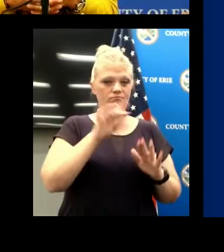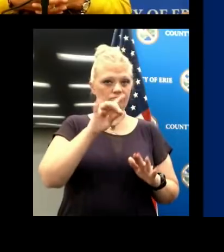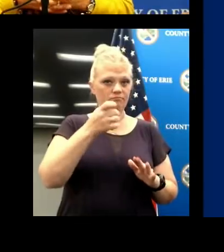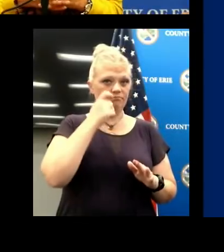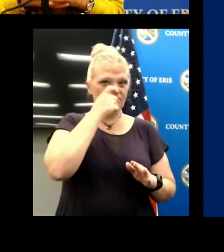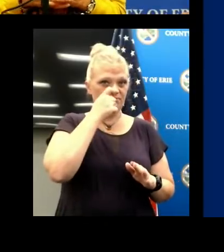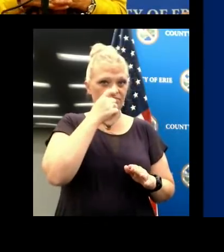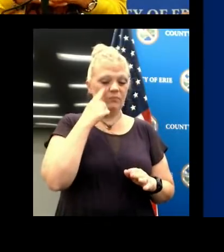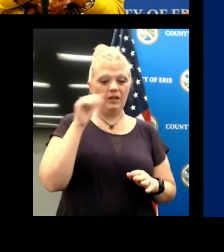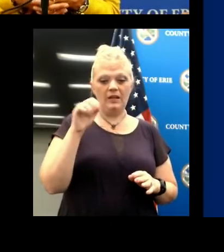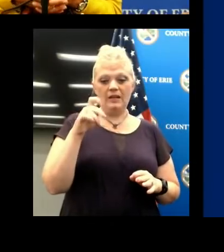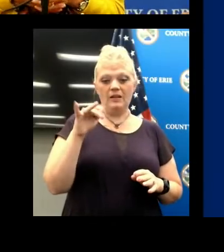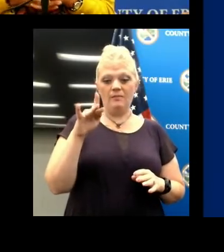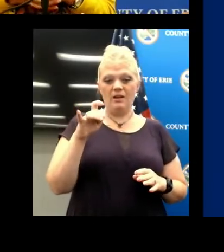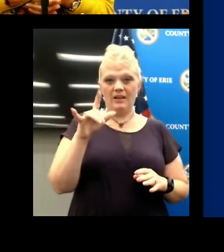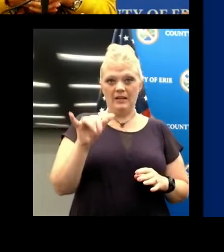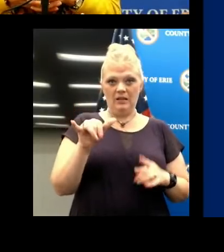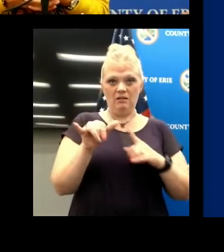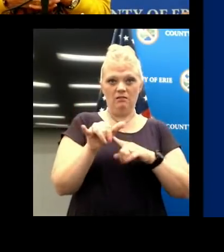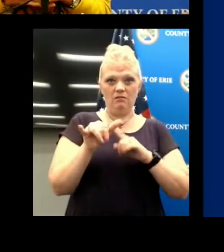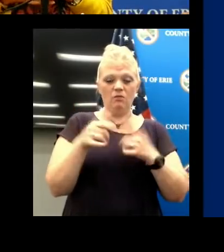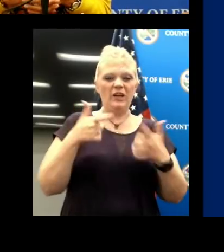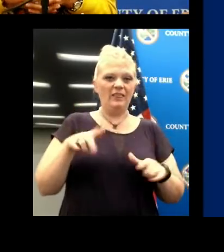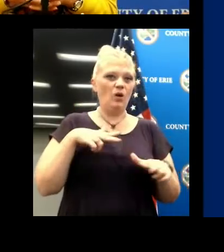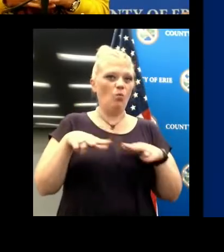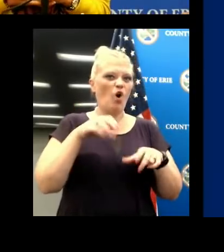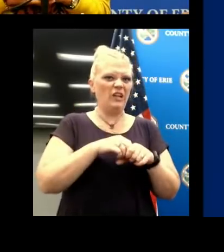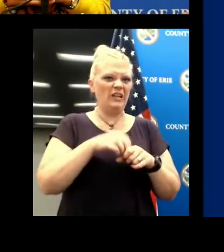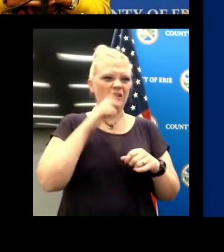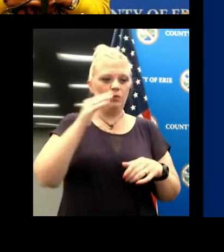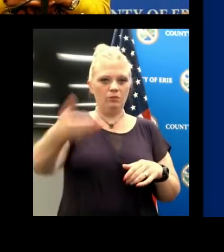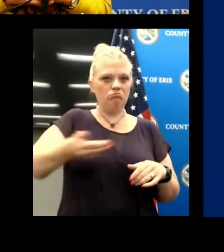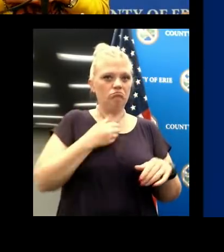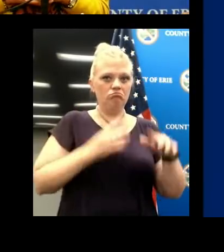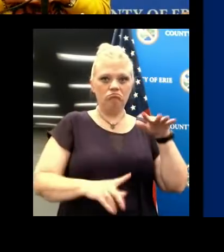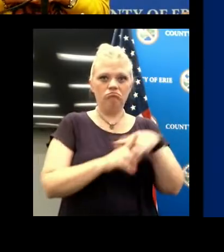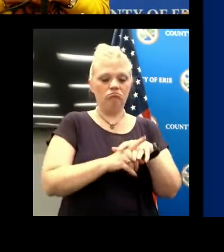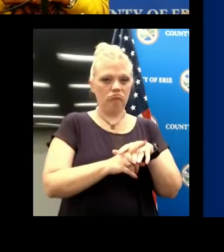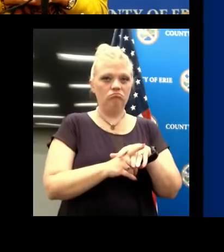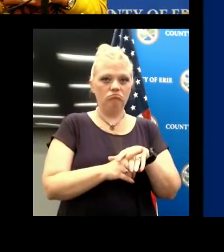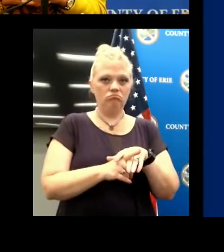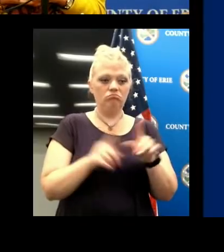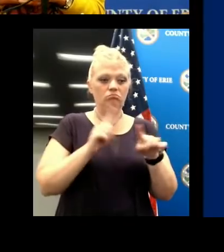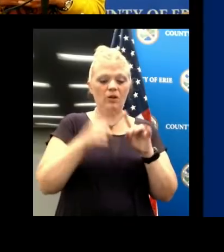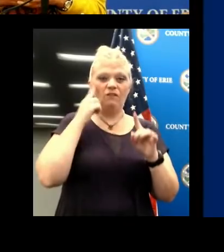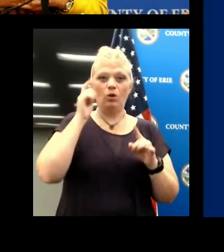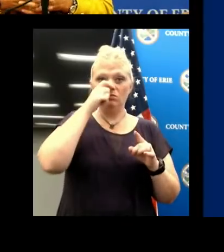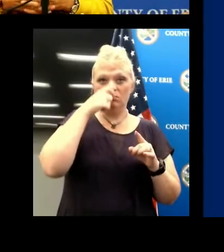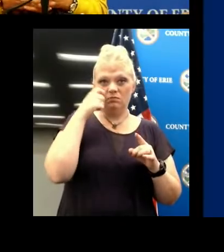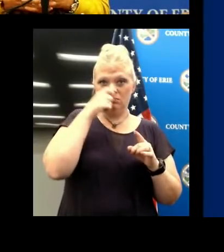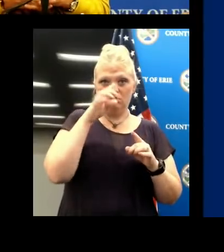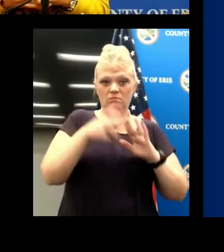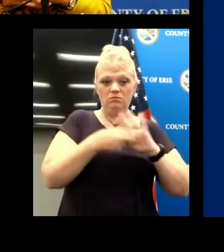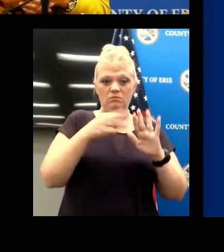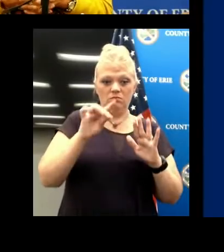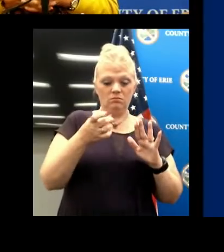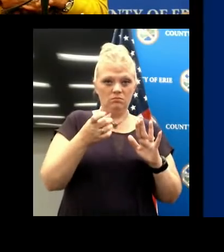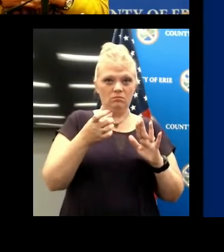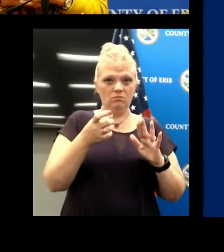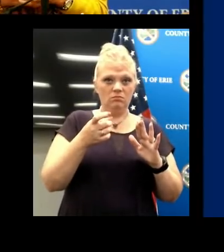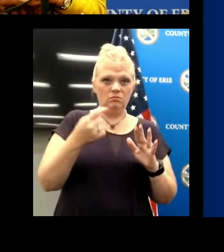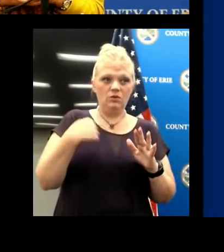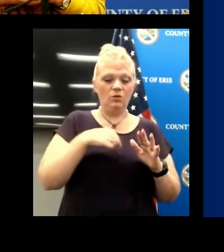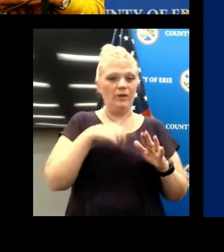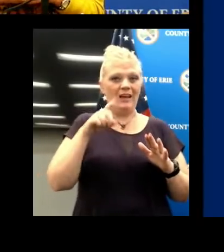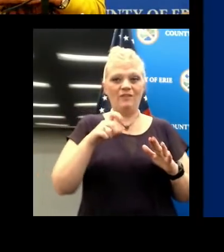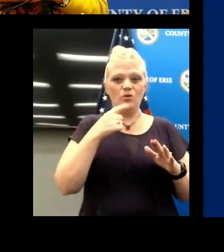For the antibody testing, we're letting walk-ins in. We welcome walk-ins, but for the swab testing, the diagnostic testing, we have to turn them